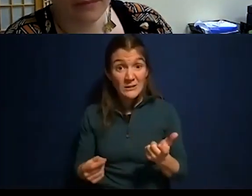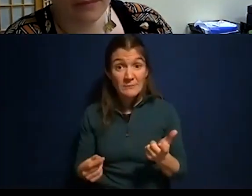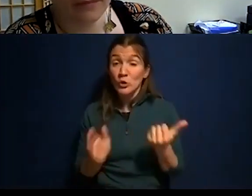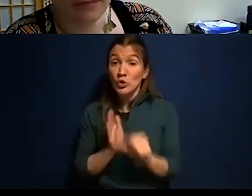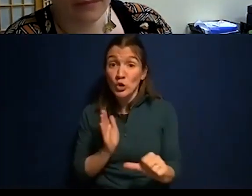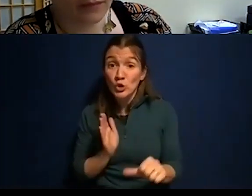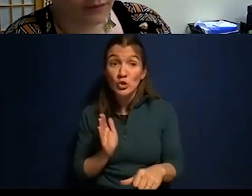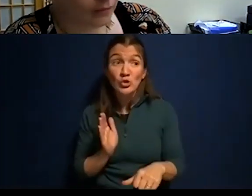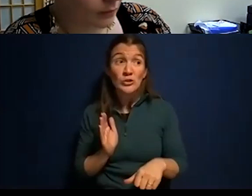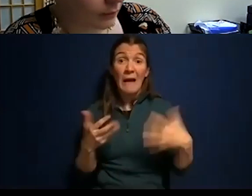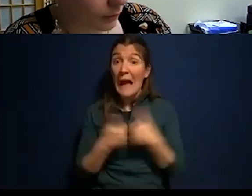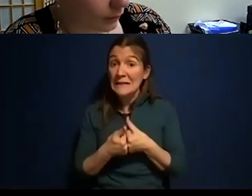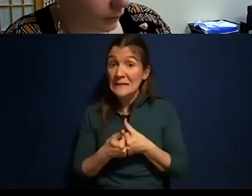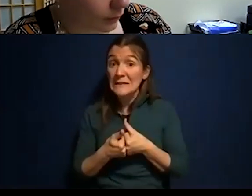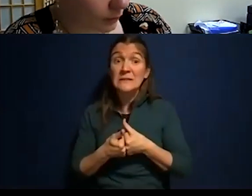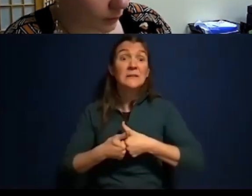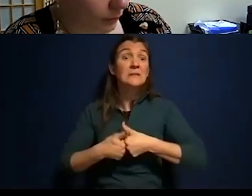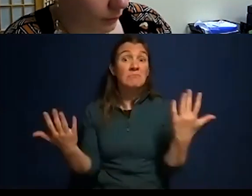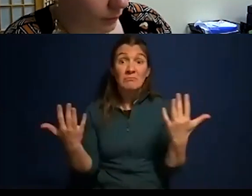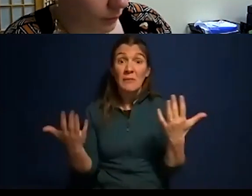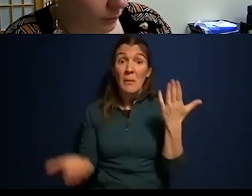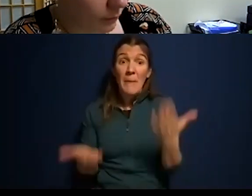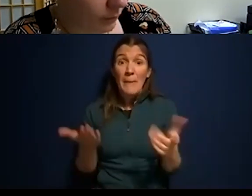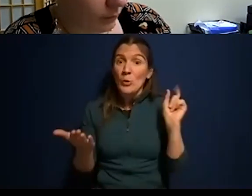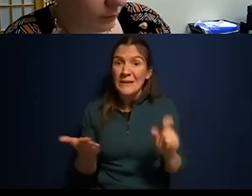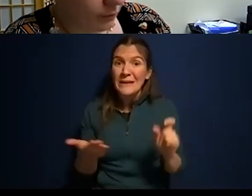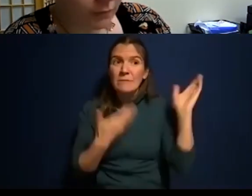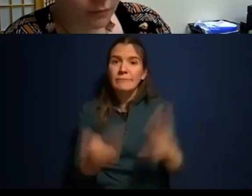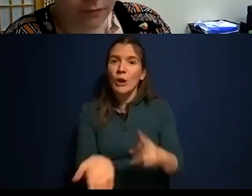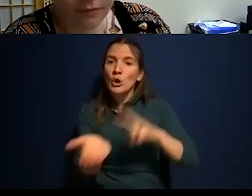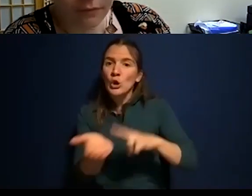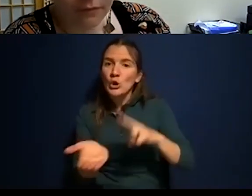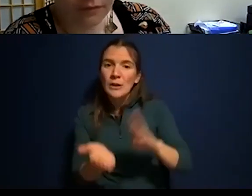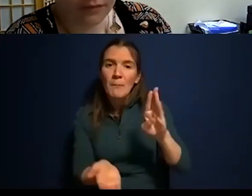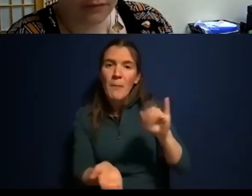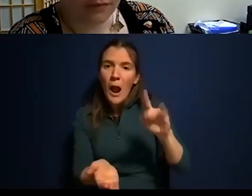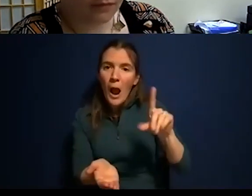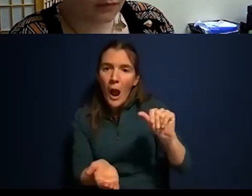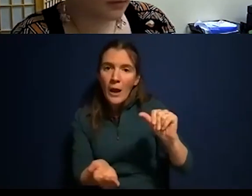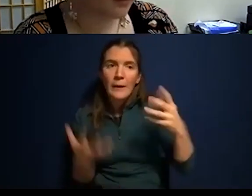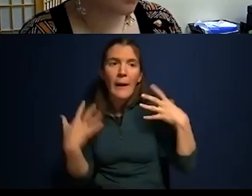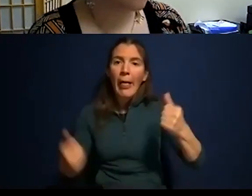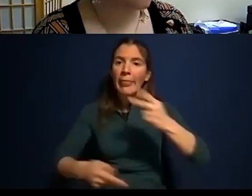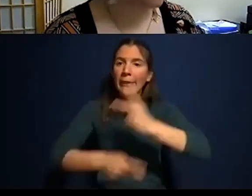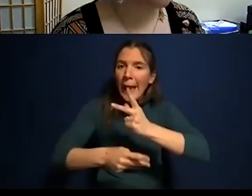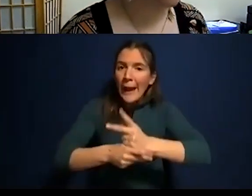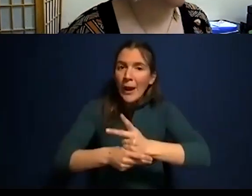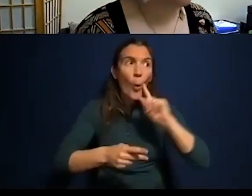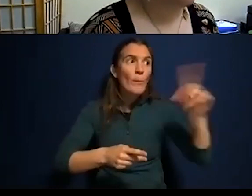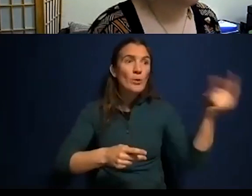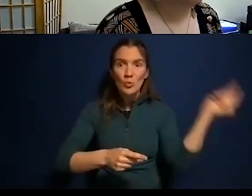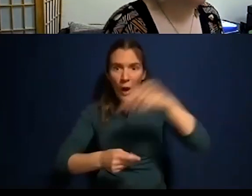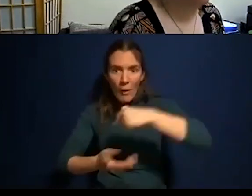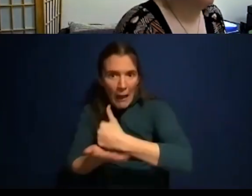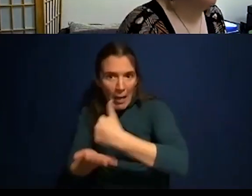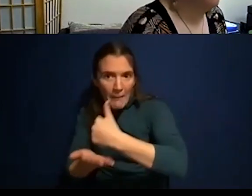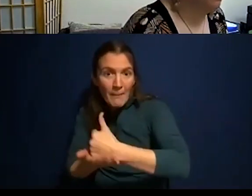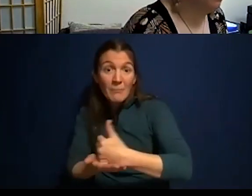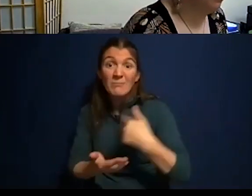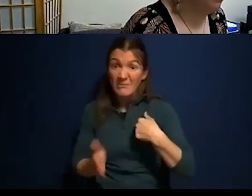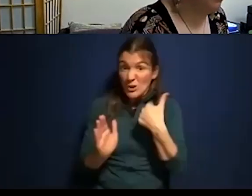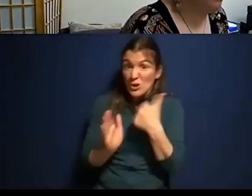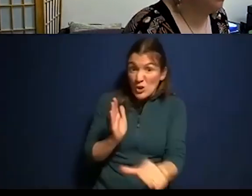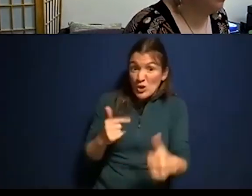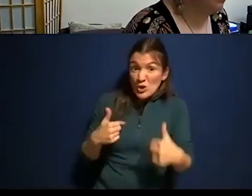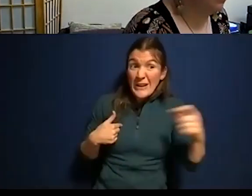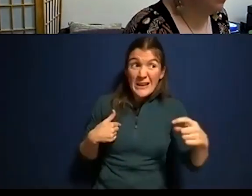surgeries, accidents, that you might need biota, you might need someone to come in to care for somebody, or like when I had surgery, I had to